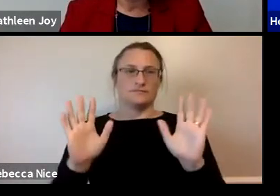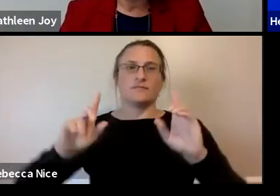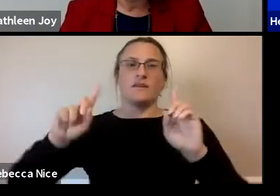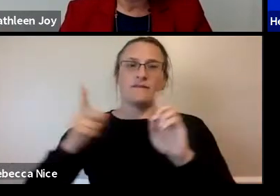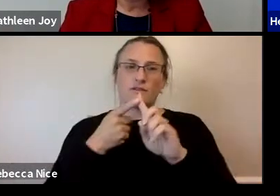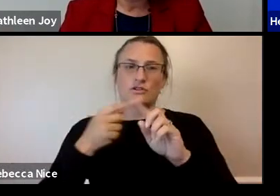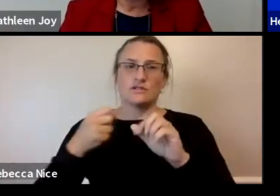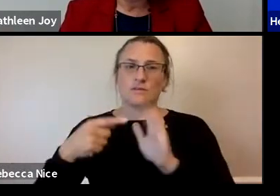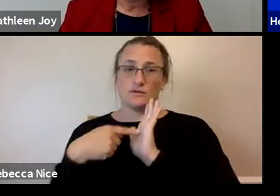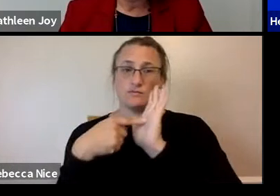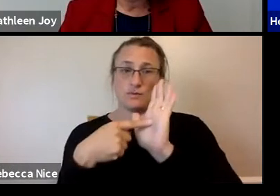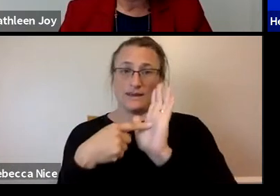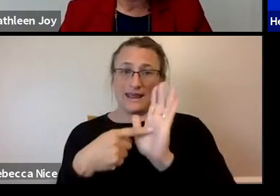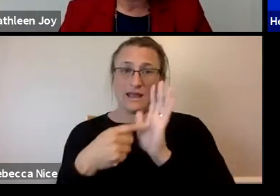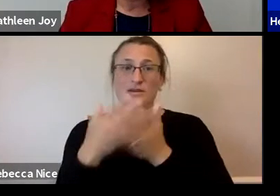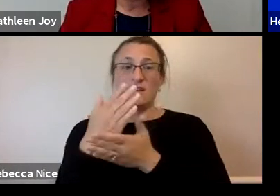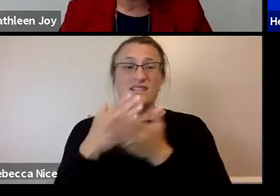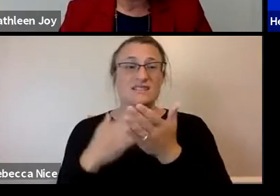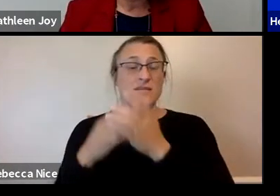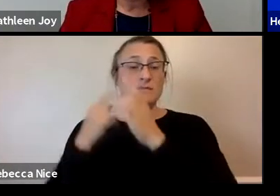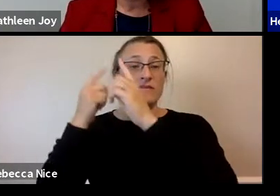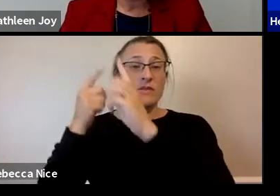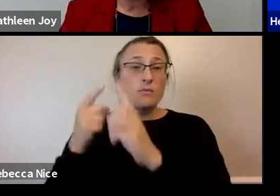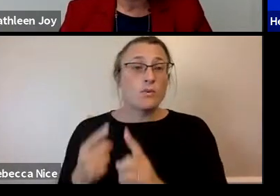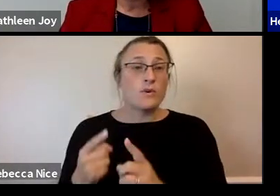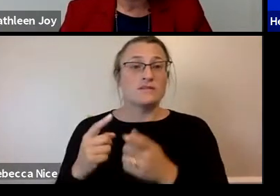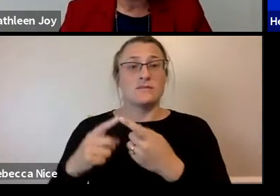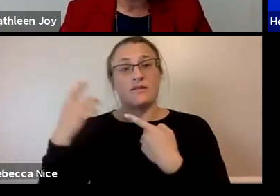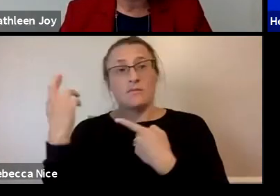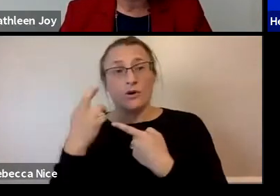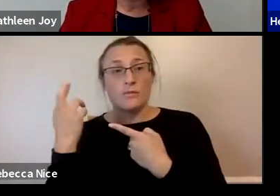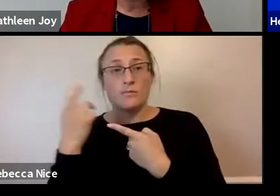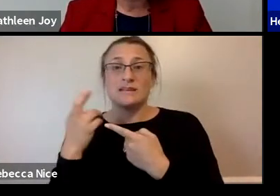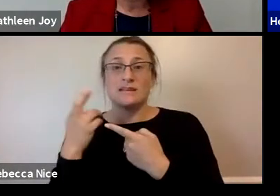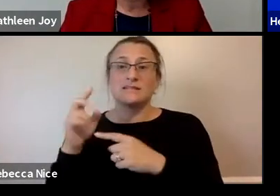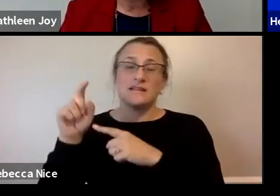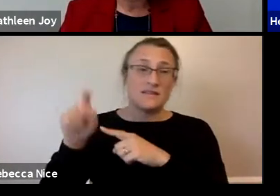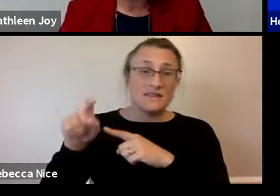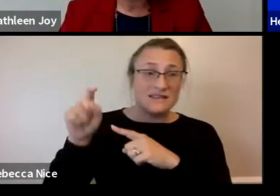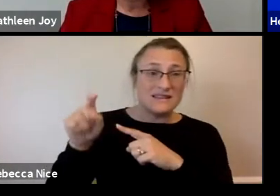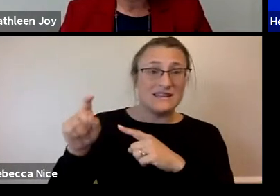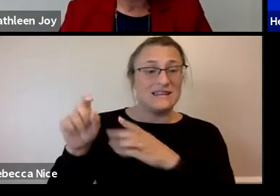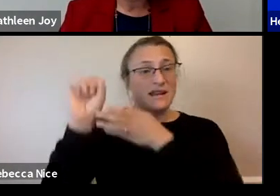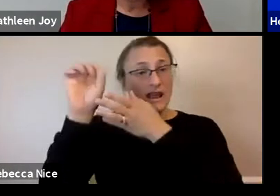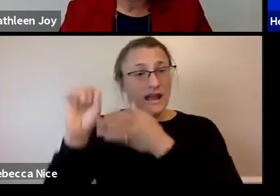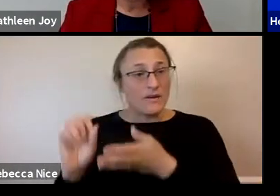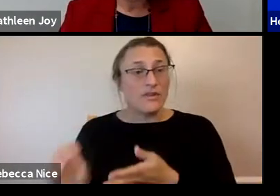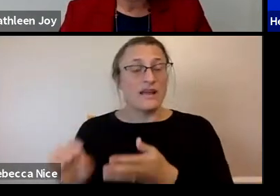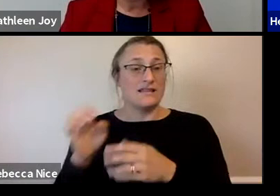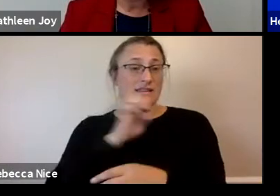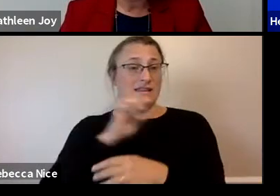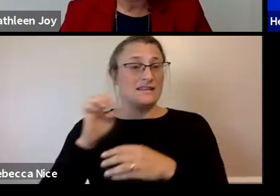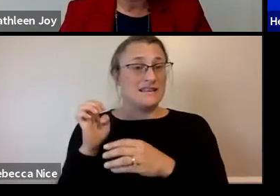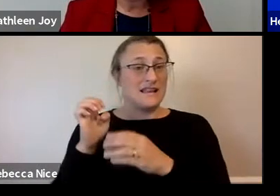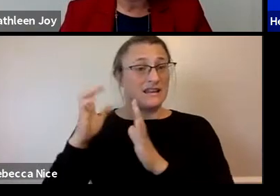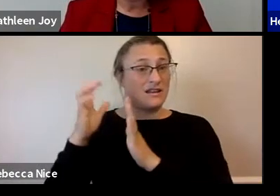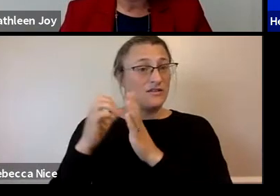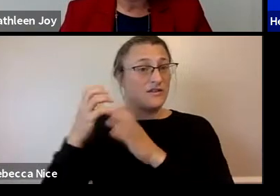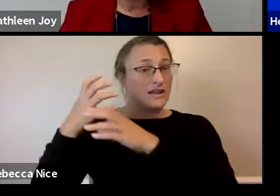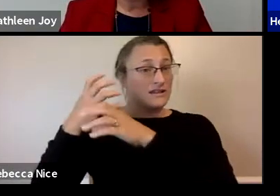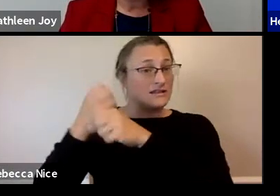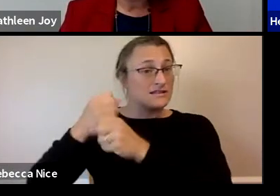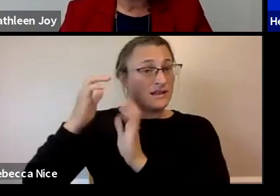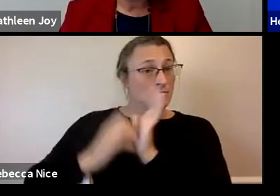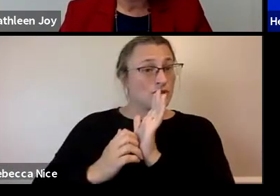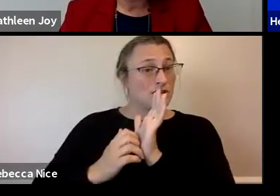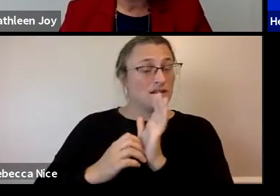some of the points about the purpose and need outlined in the executive summary refer to